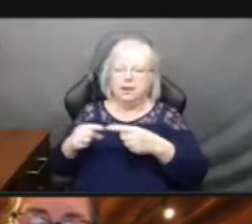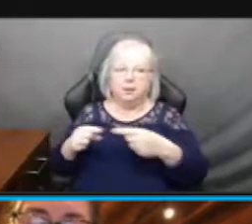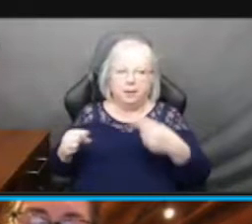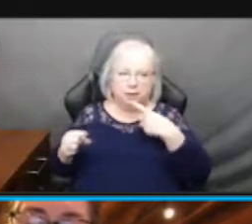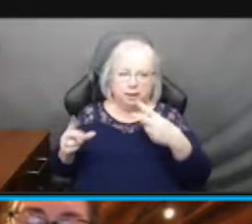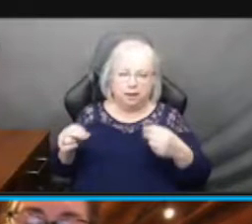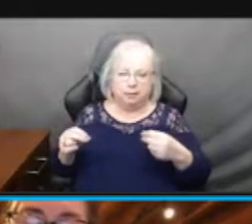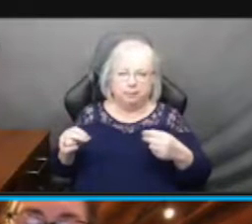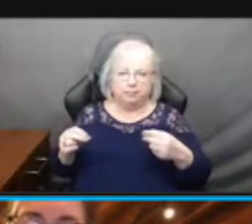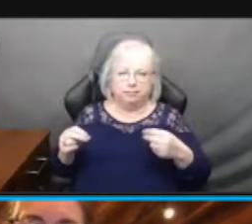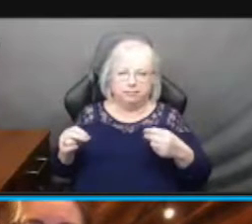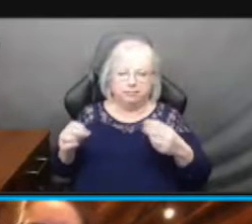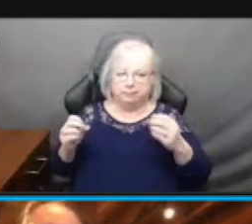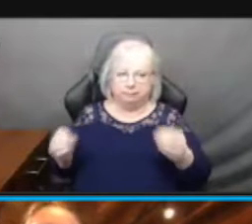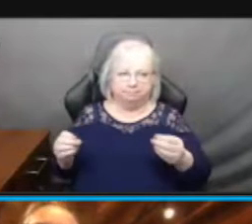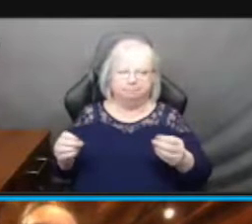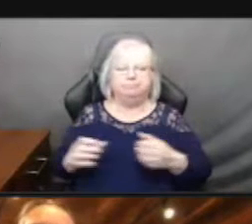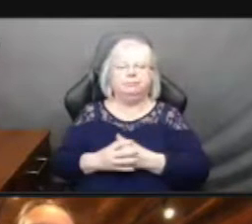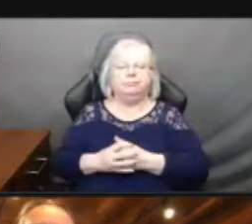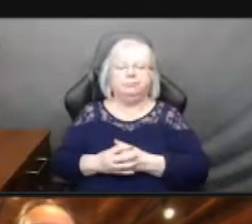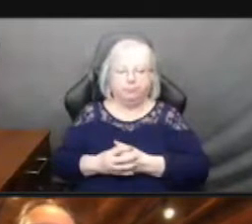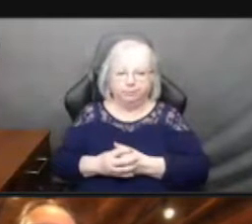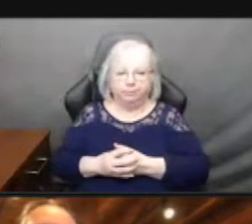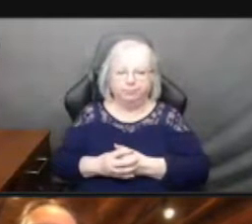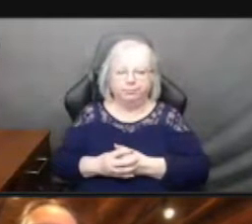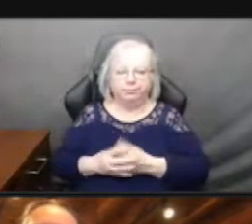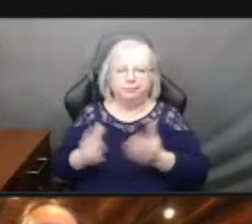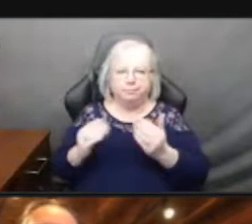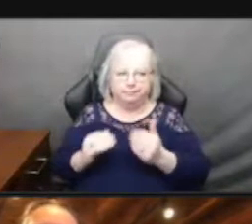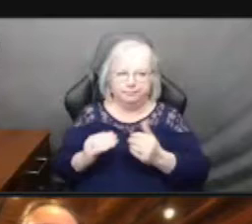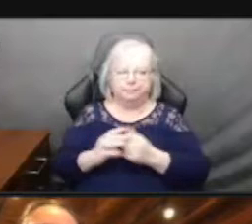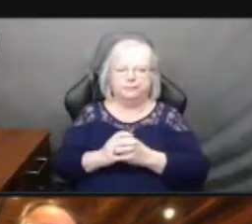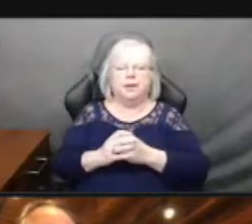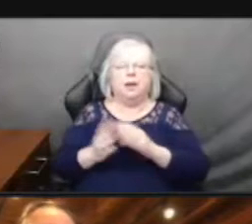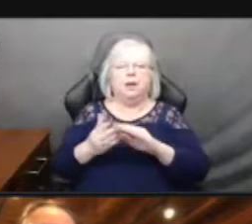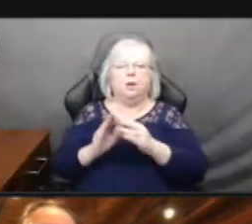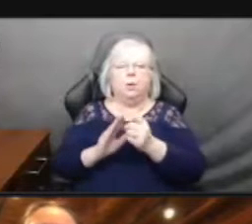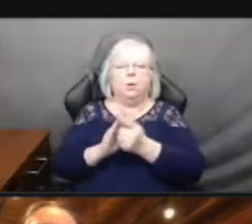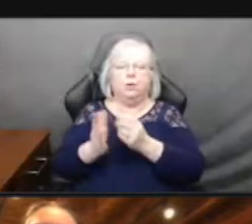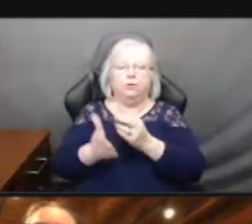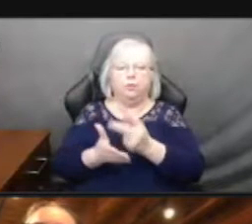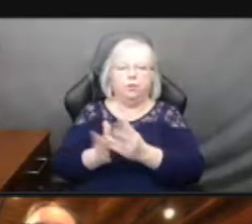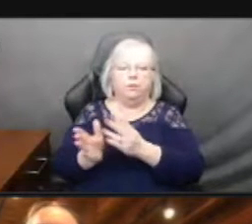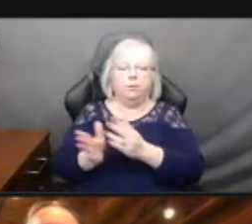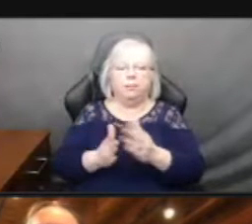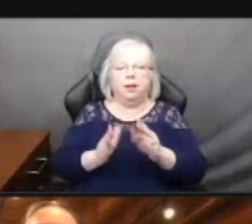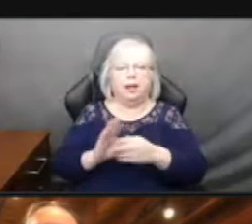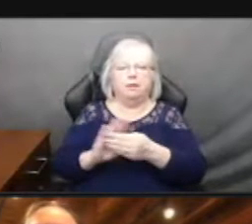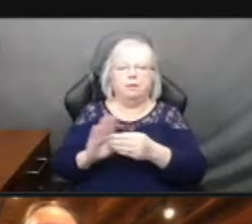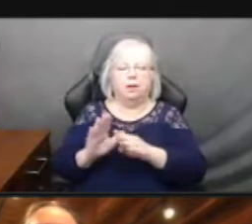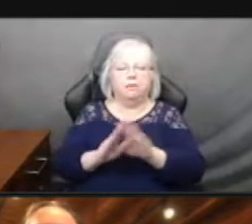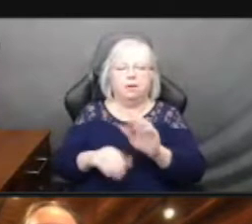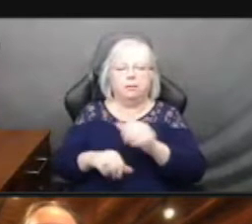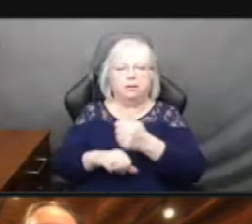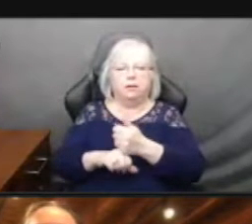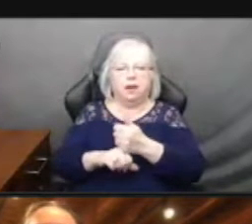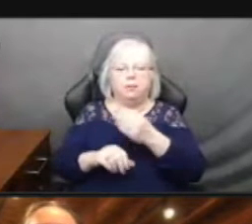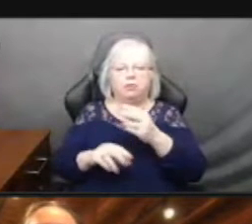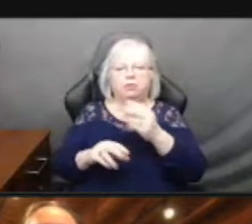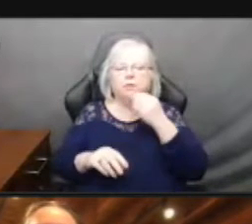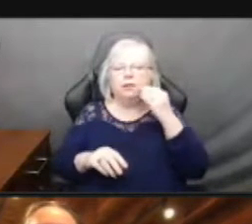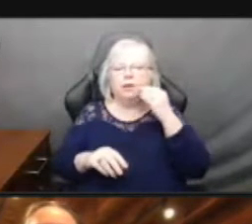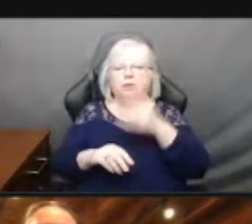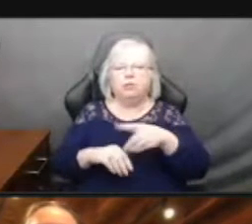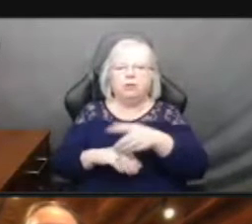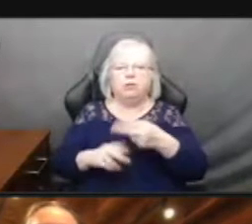please say nay. Ayes have it. Second reading. An ordinance to approve a plan zoning development, establish a planned district residential